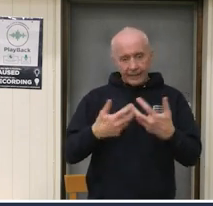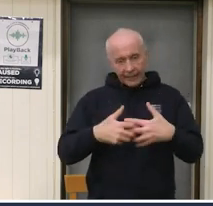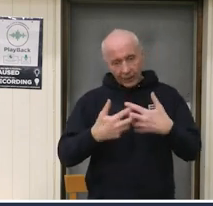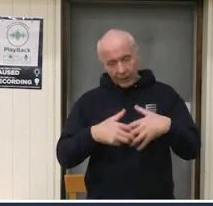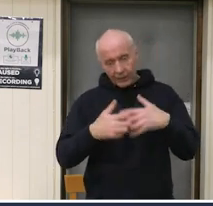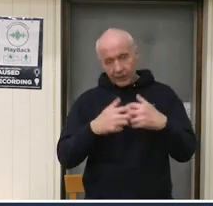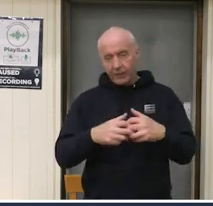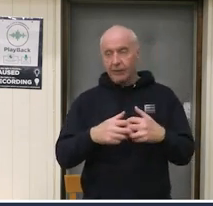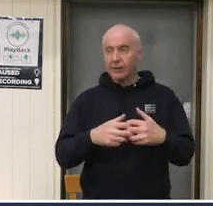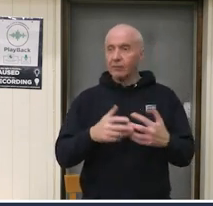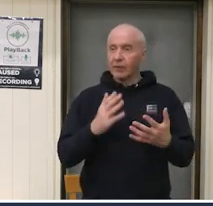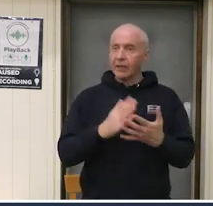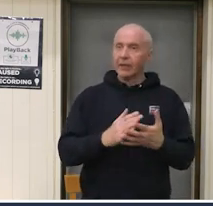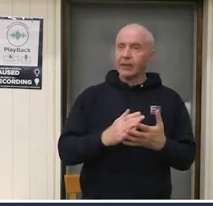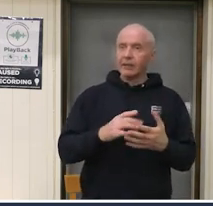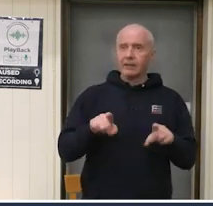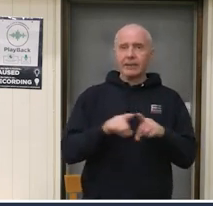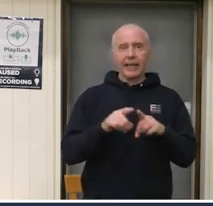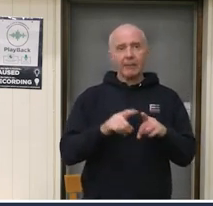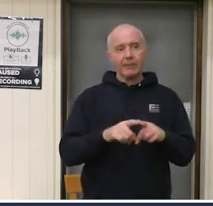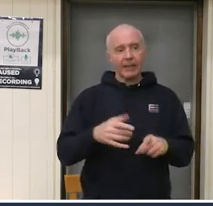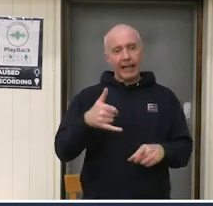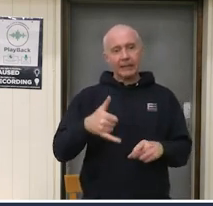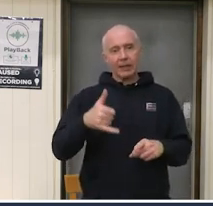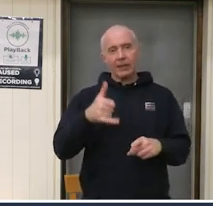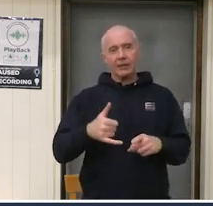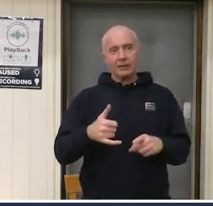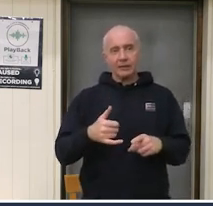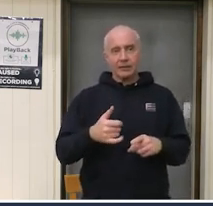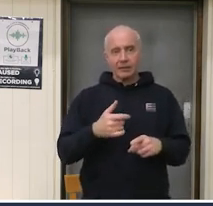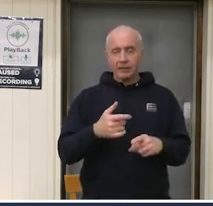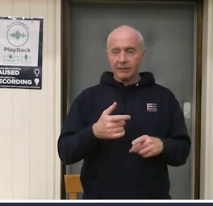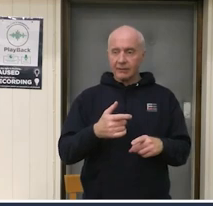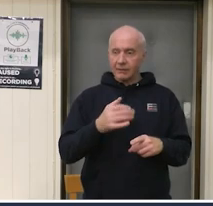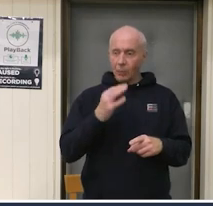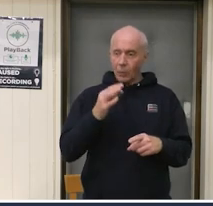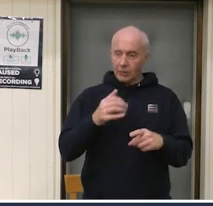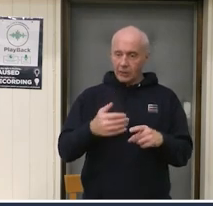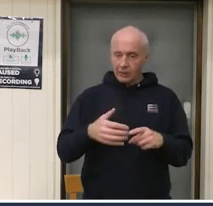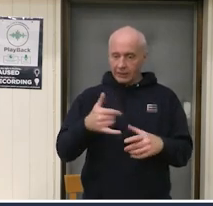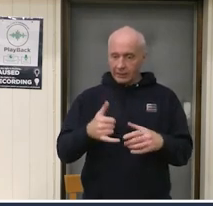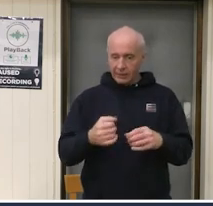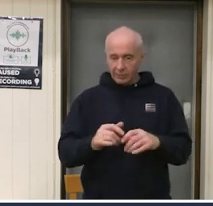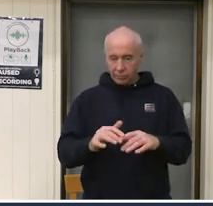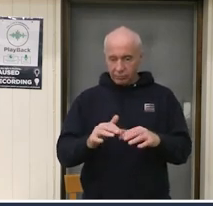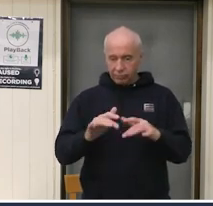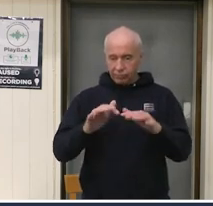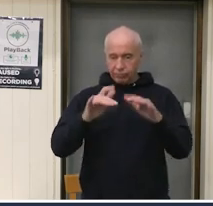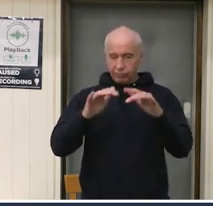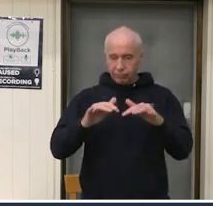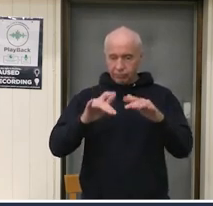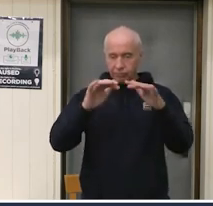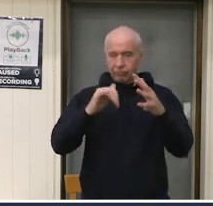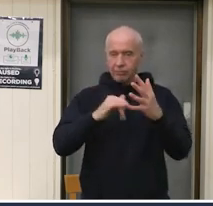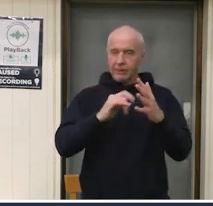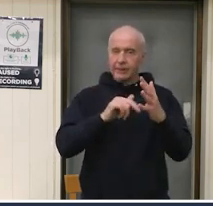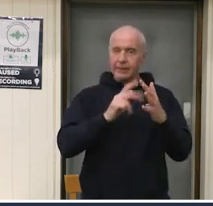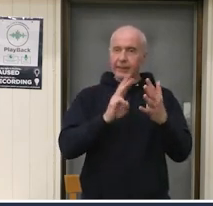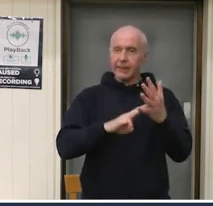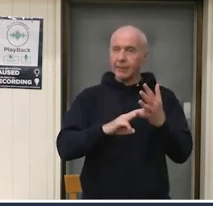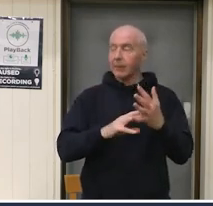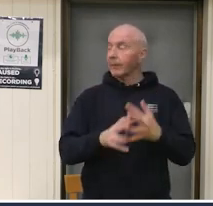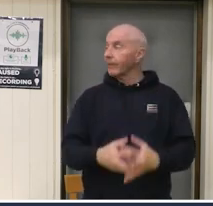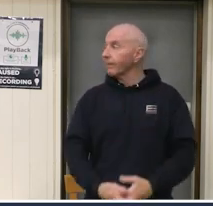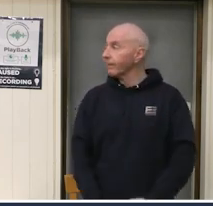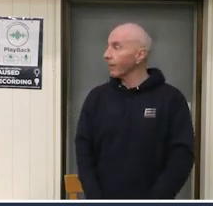honest. It's a glorified kettle, essentially. But to be fair, right, we know how to do